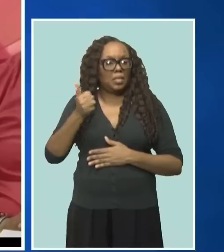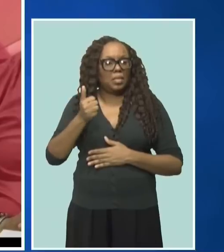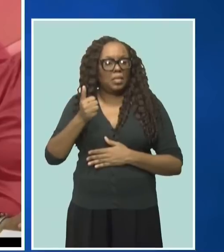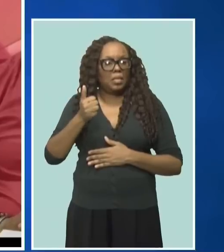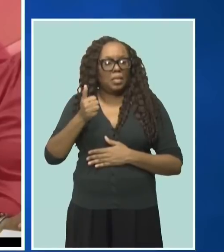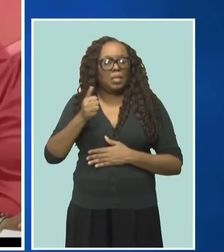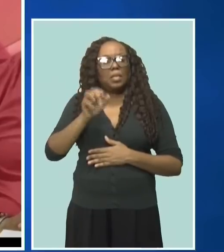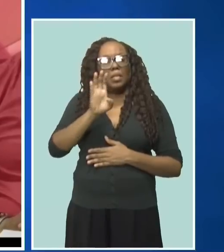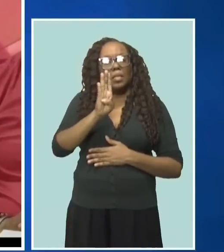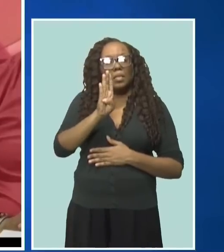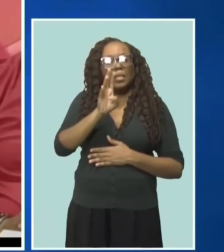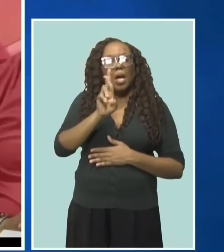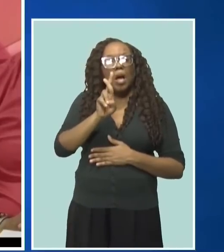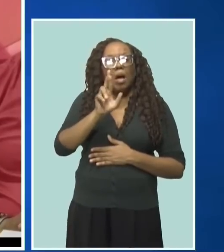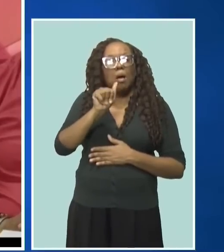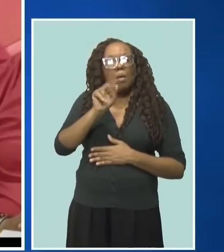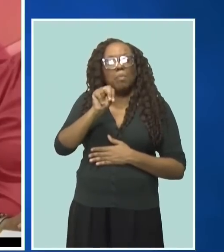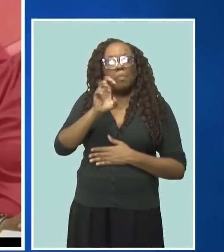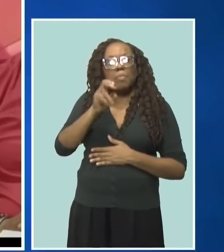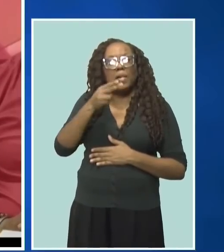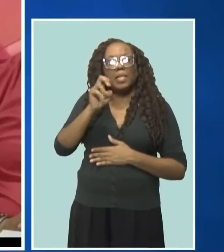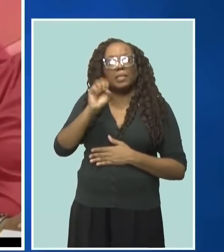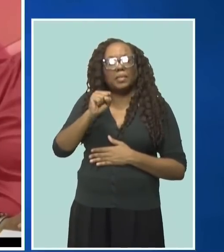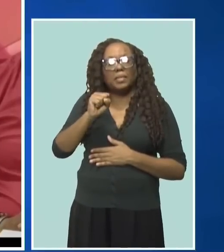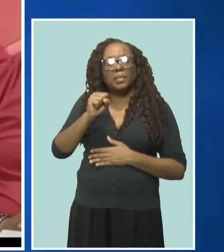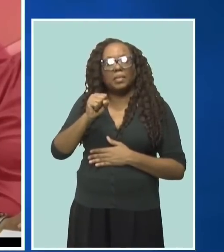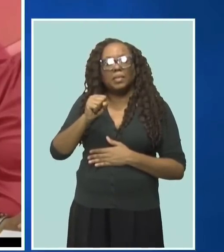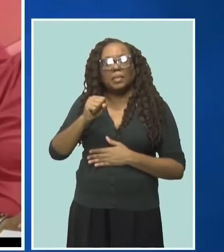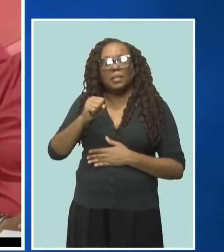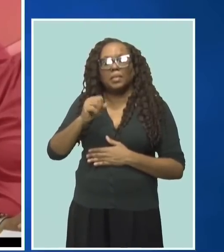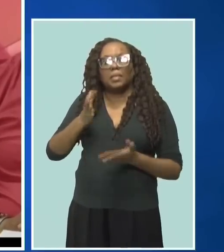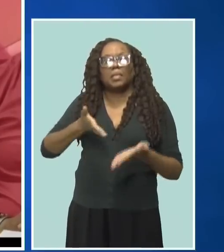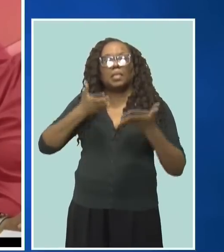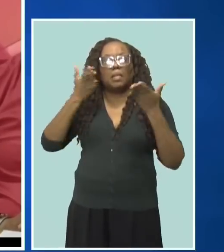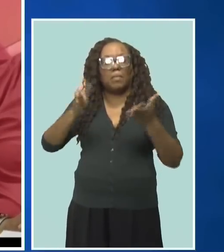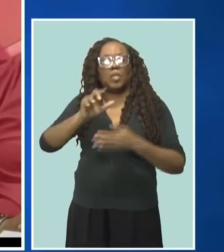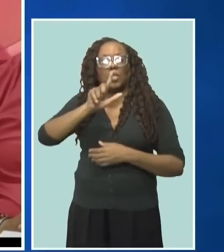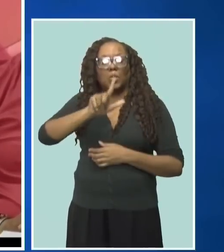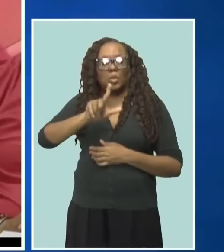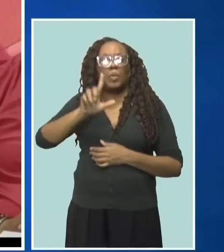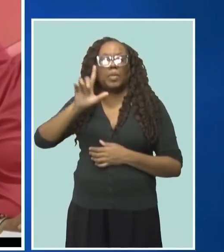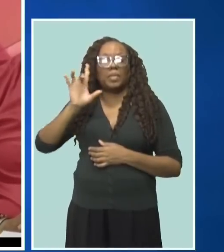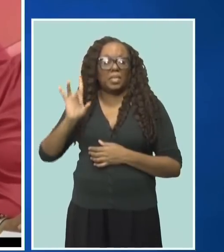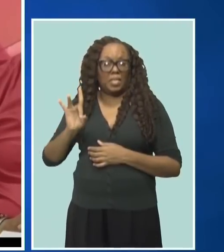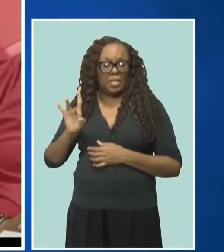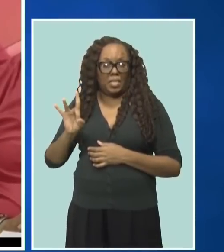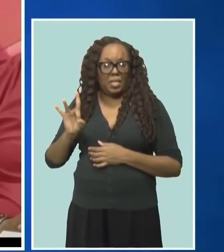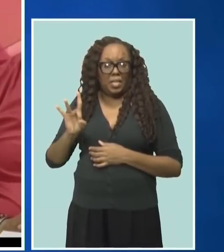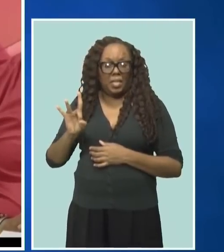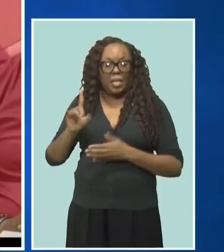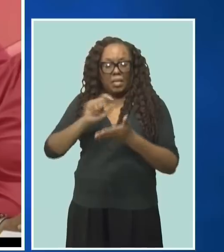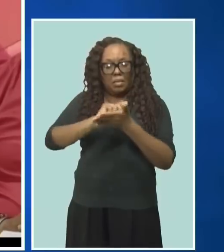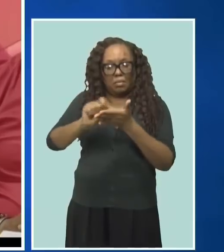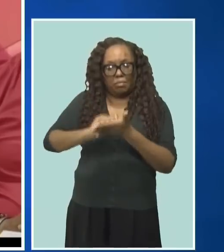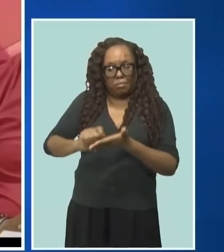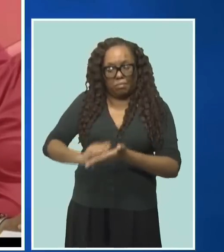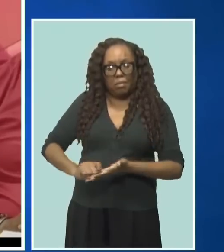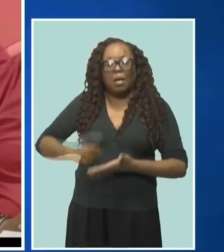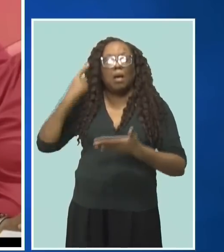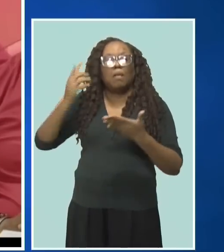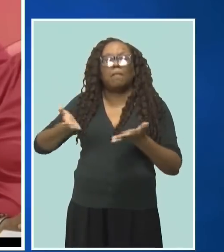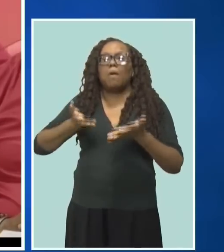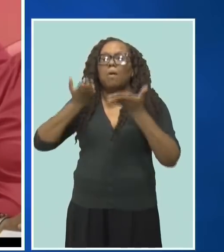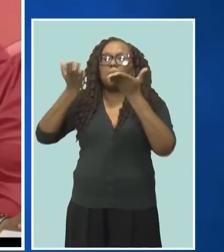a total of 28 resolutions this year. So we are looking forward